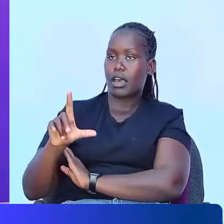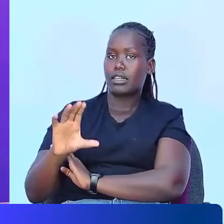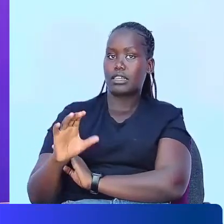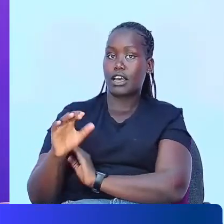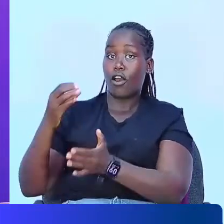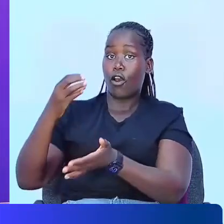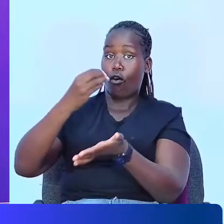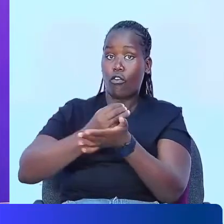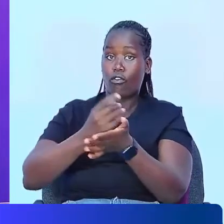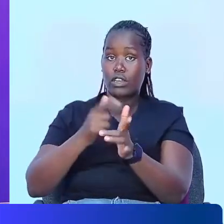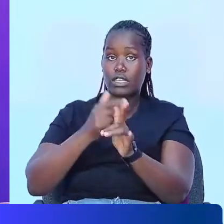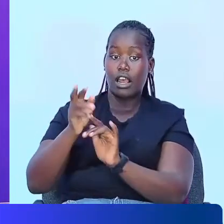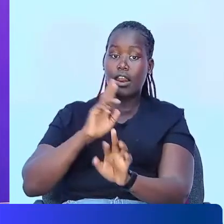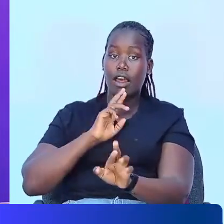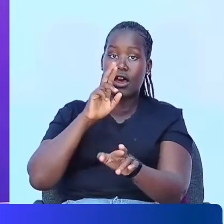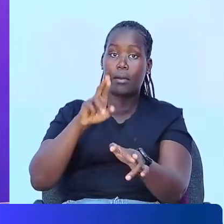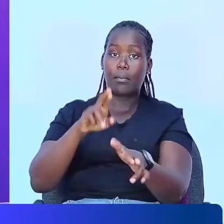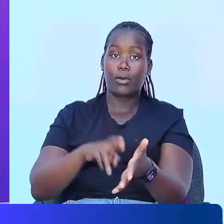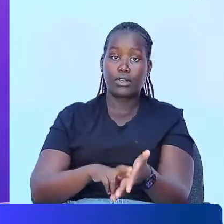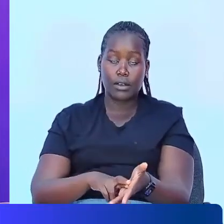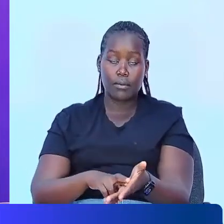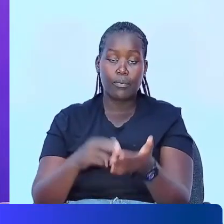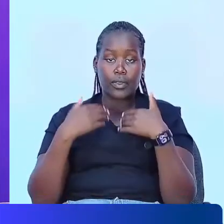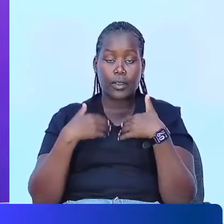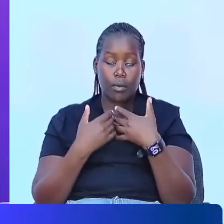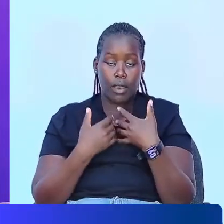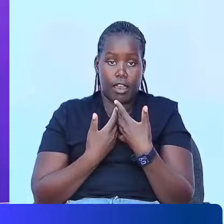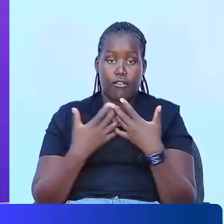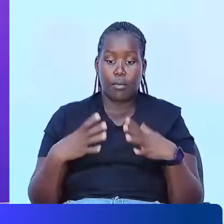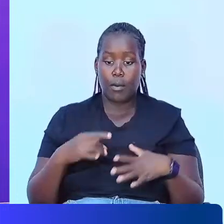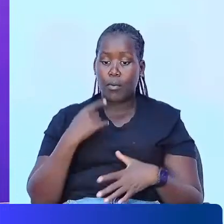There are people who come posting like meter readers.